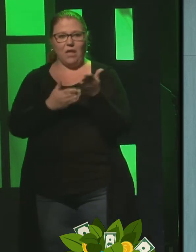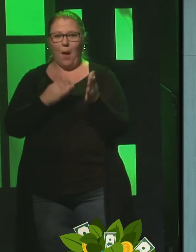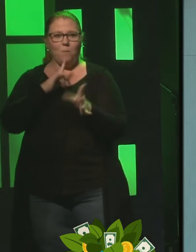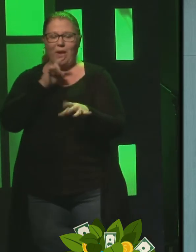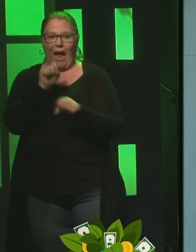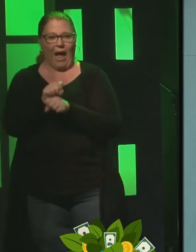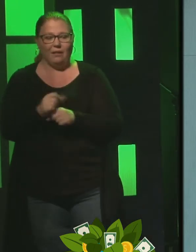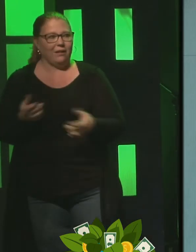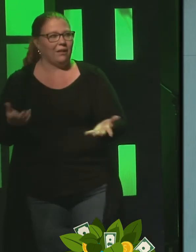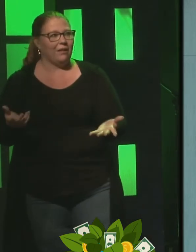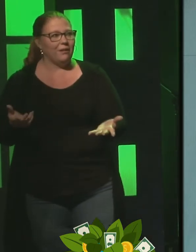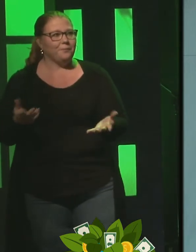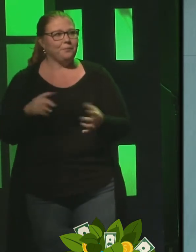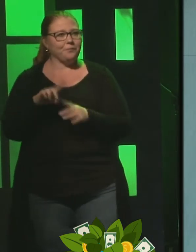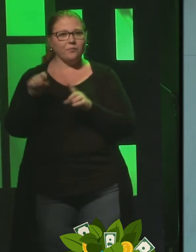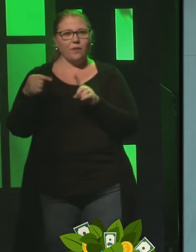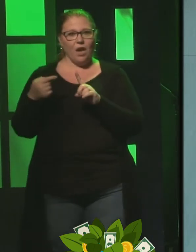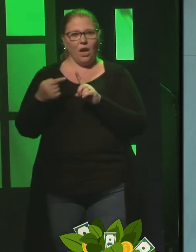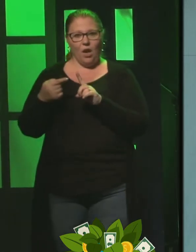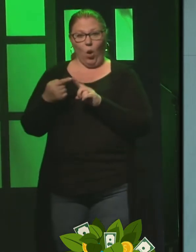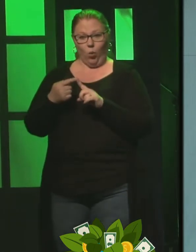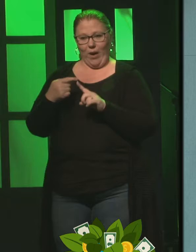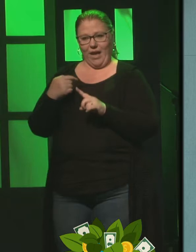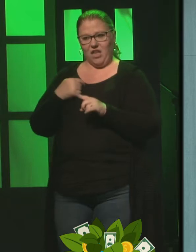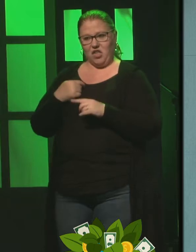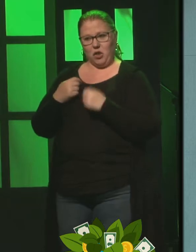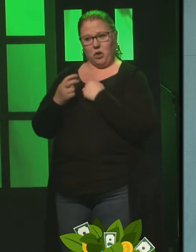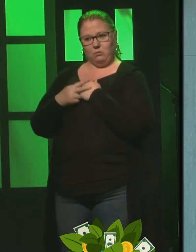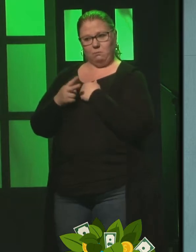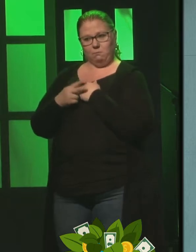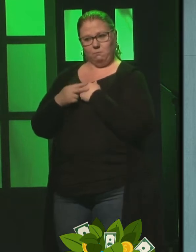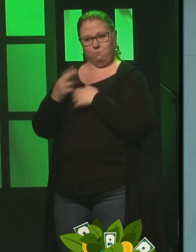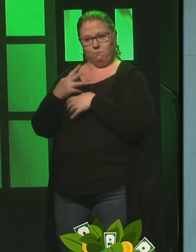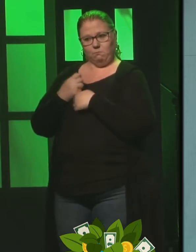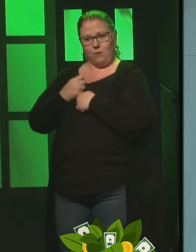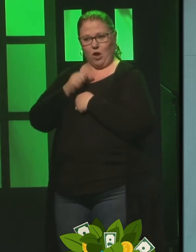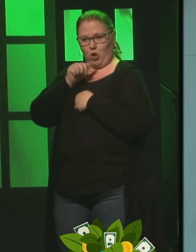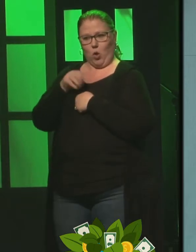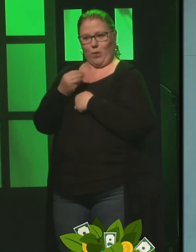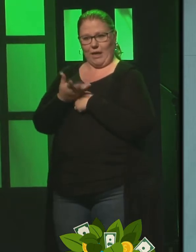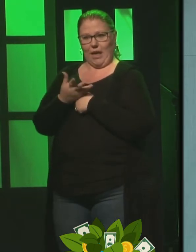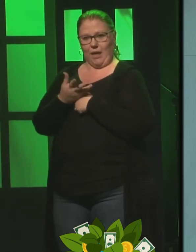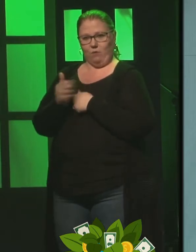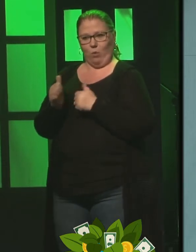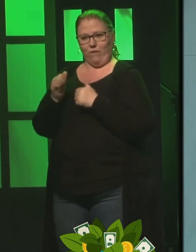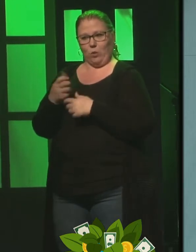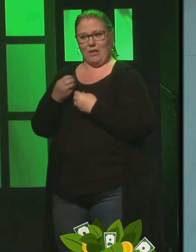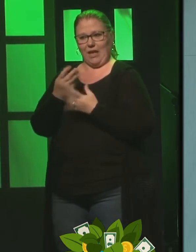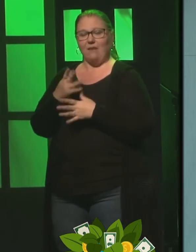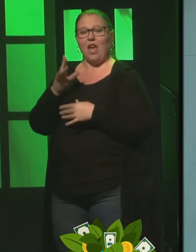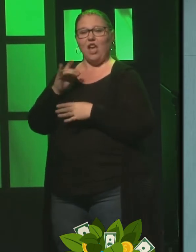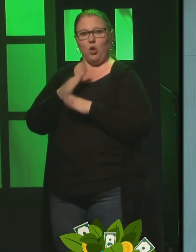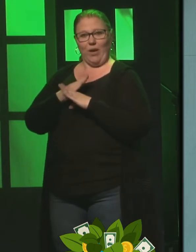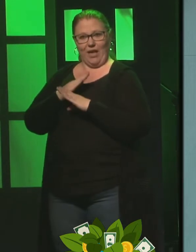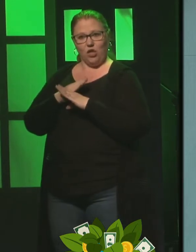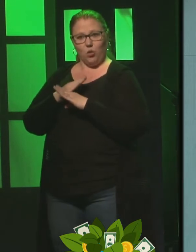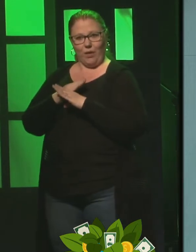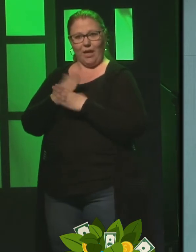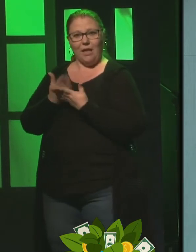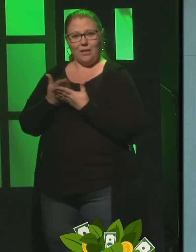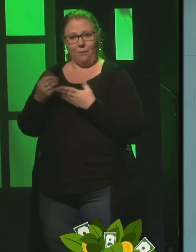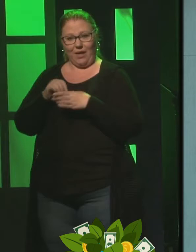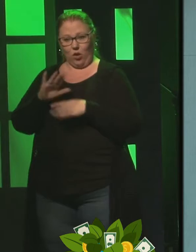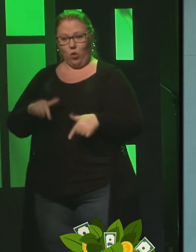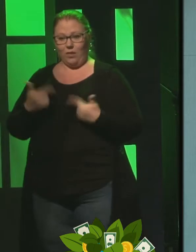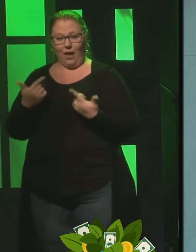reality, that when you hold back from giving, you are actually hindering something